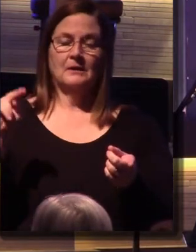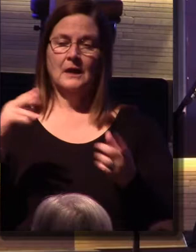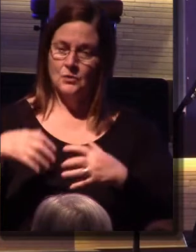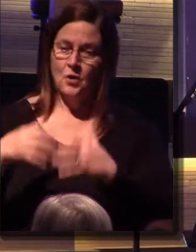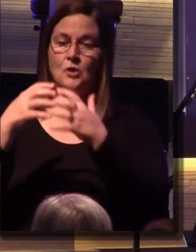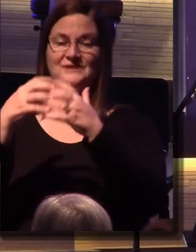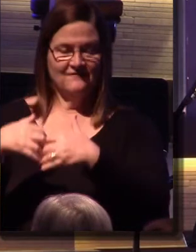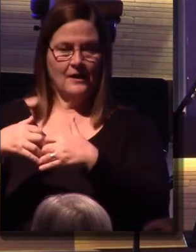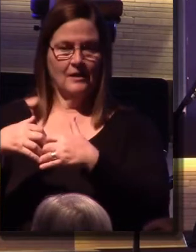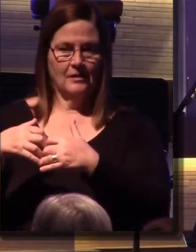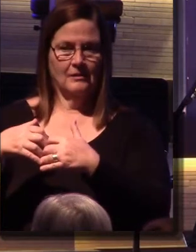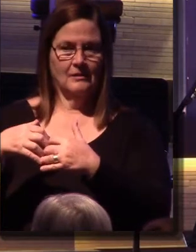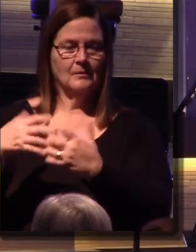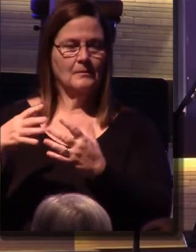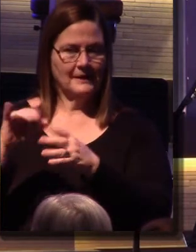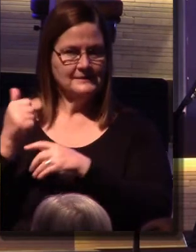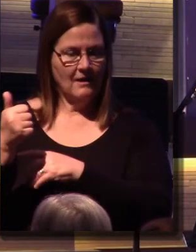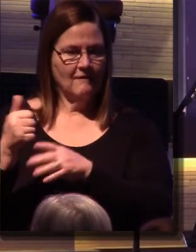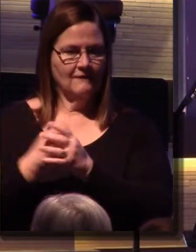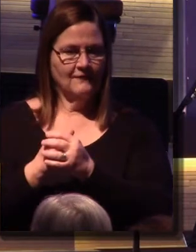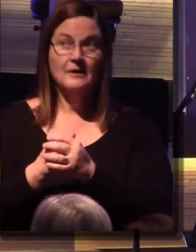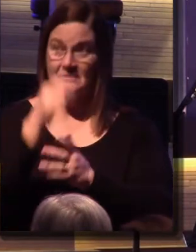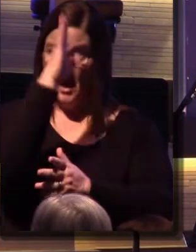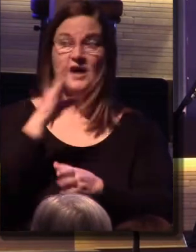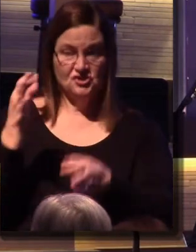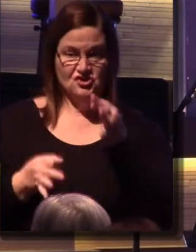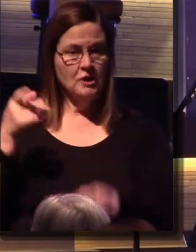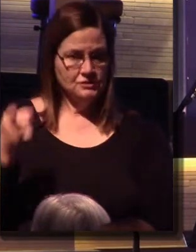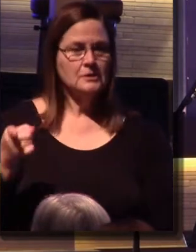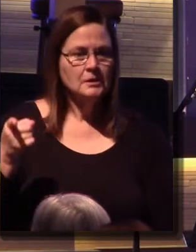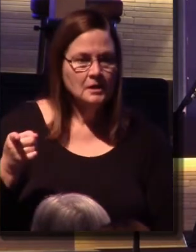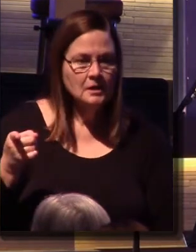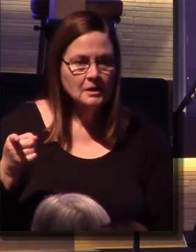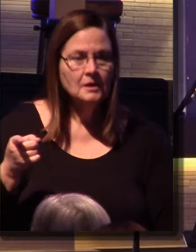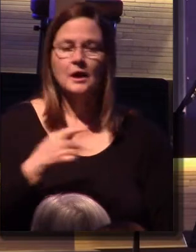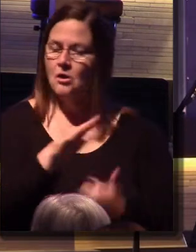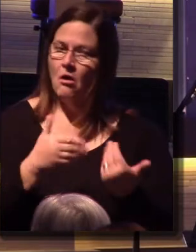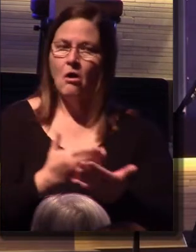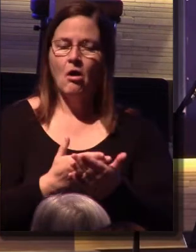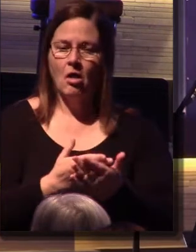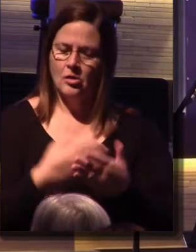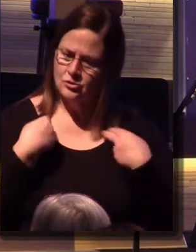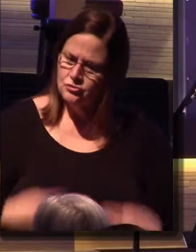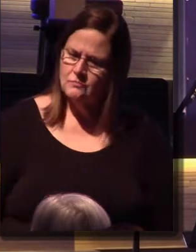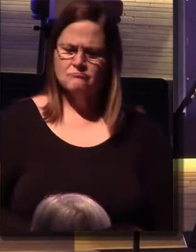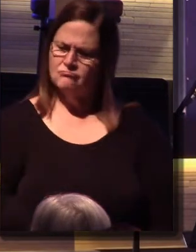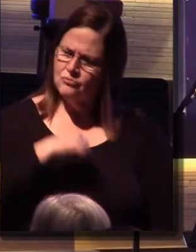and fell of its own weight. It was judged, and all